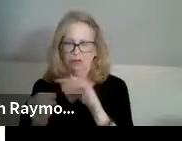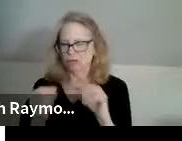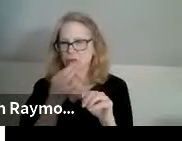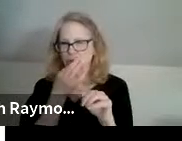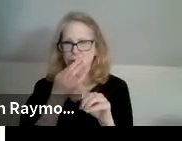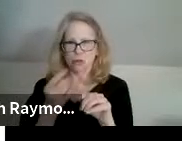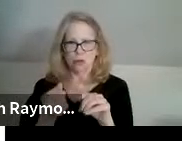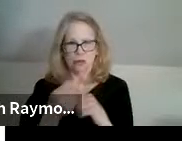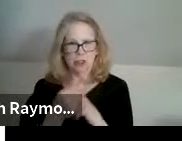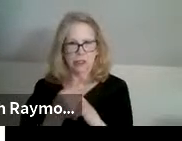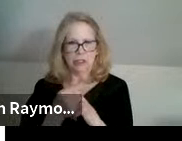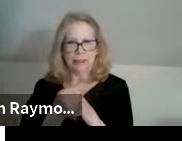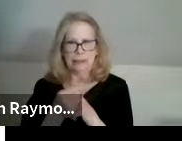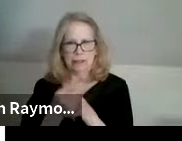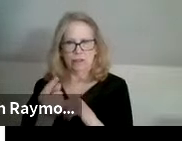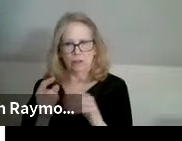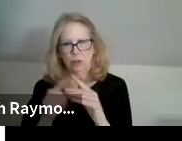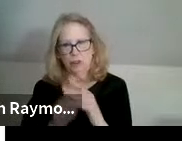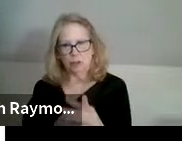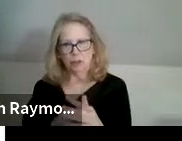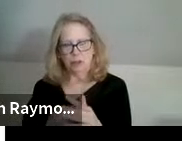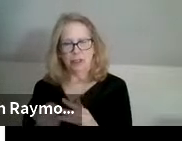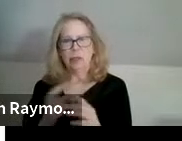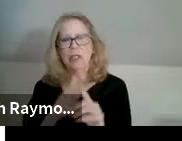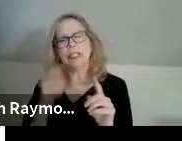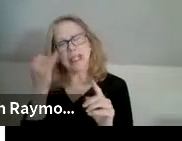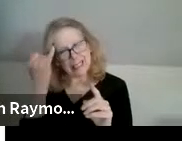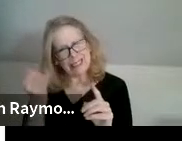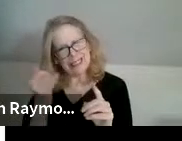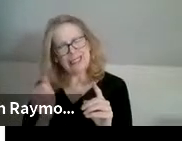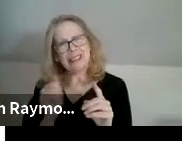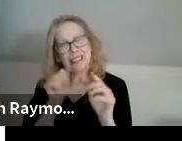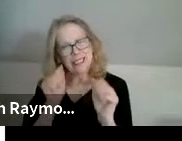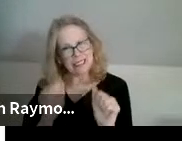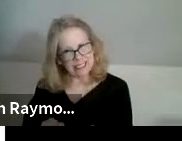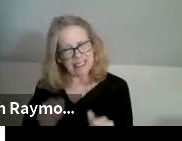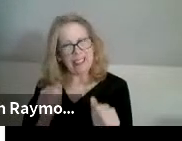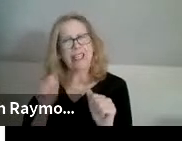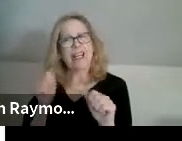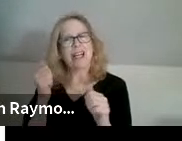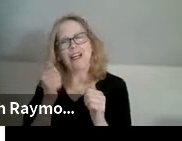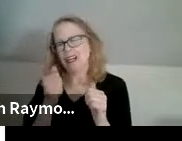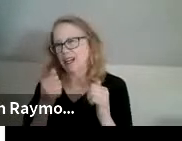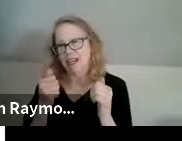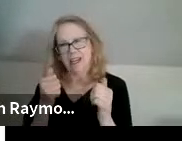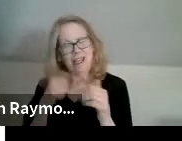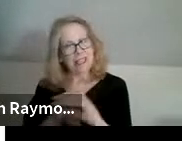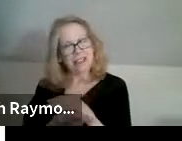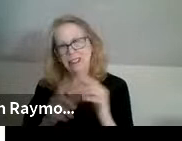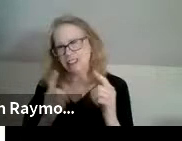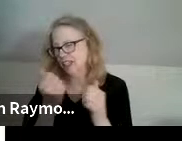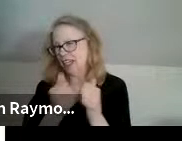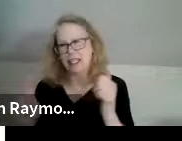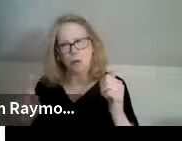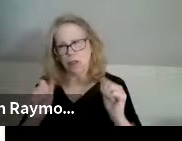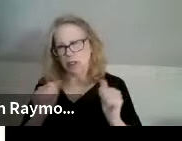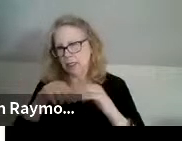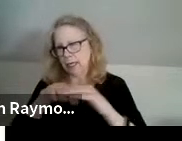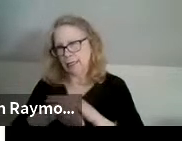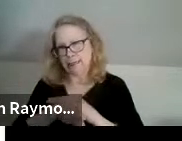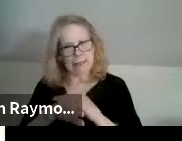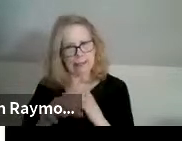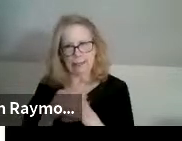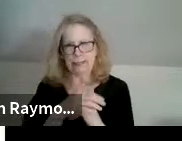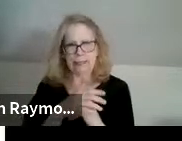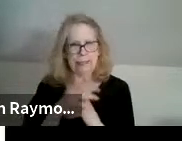idea is that kiosks should be accessible to everyone. So I would expect a great deal of compatibility between